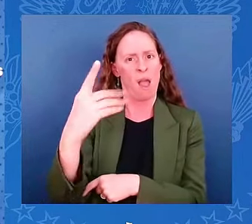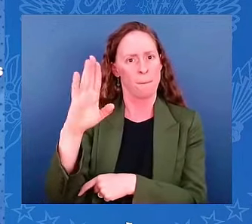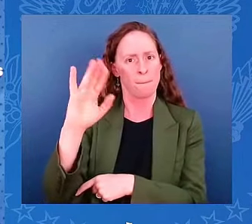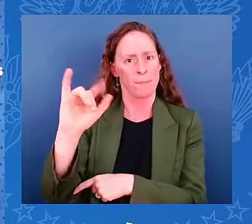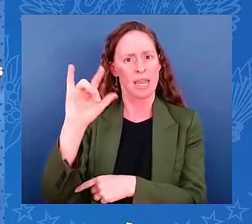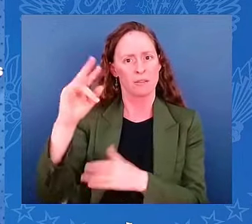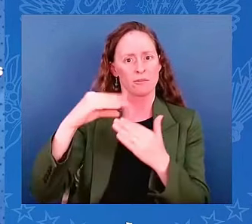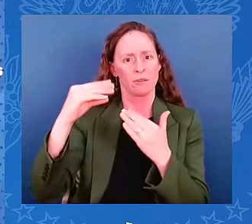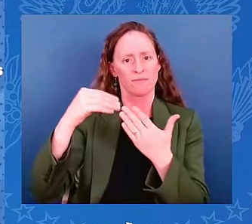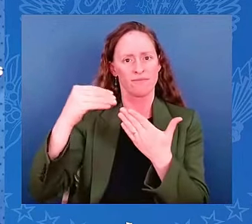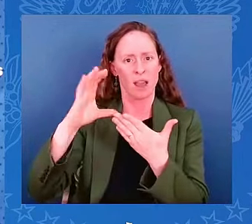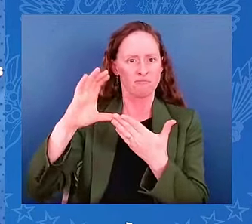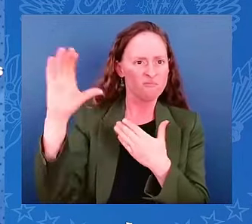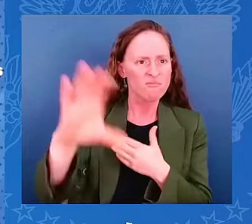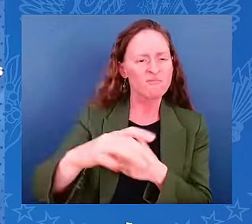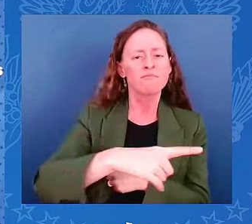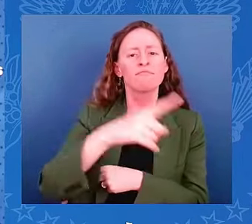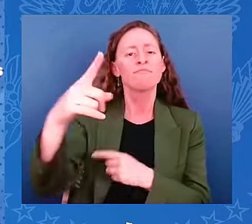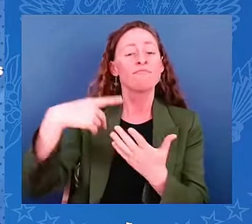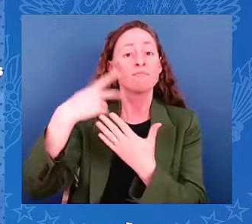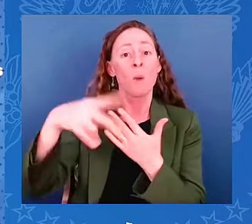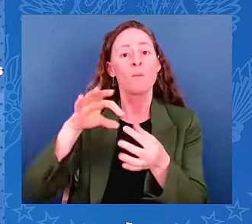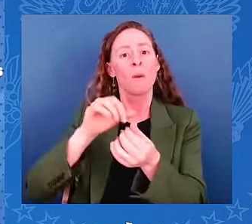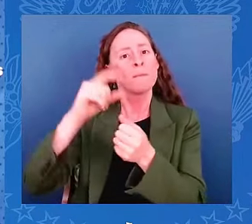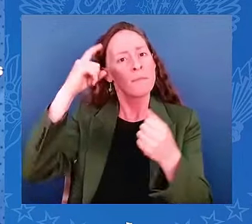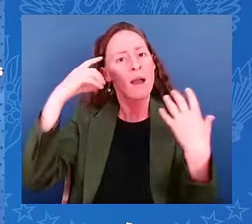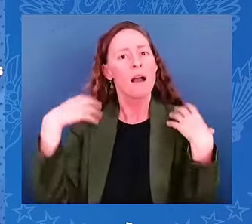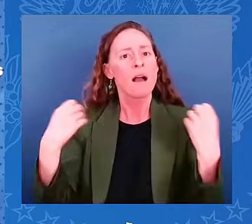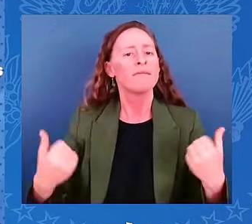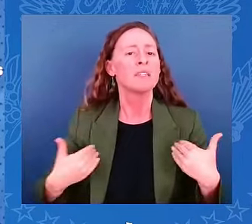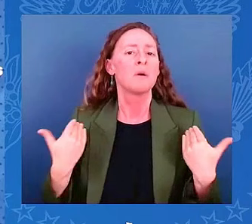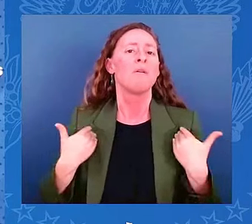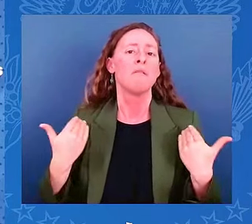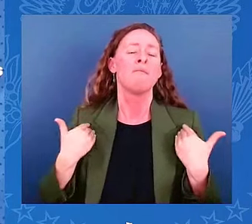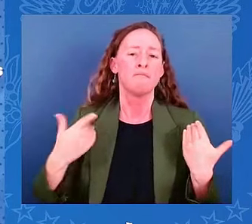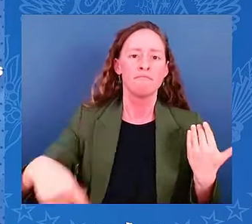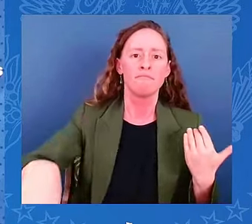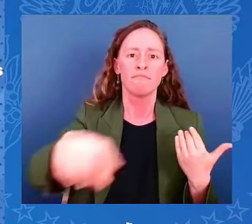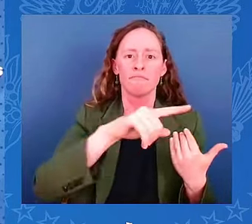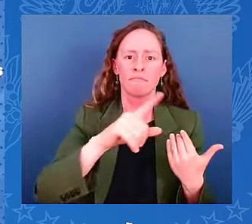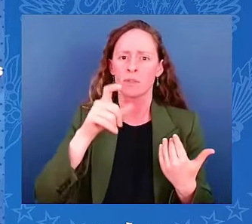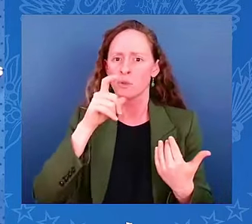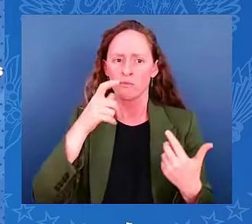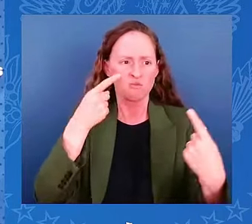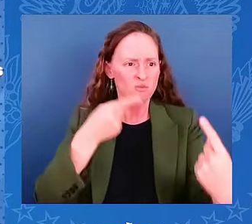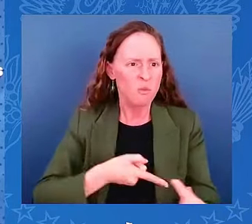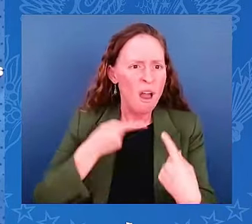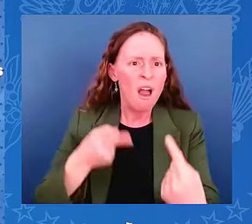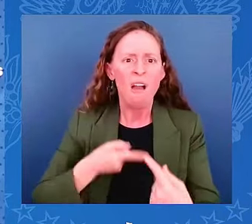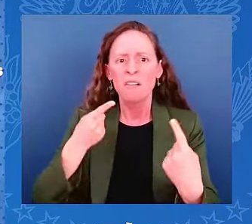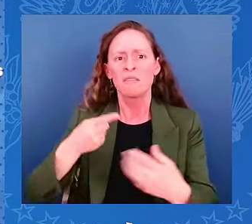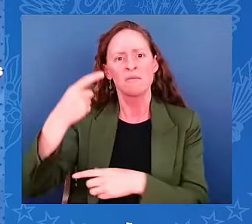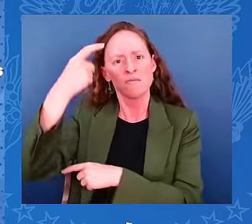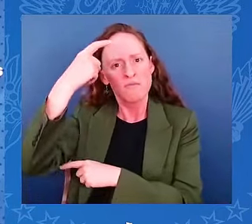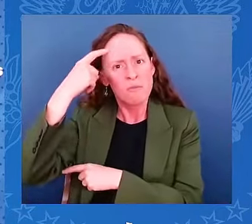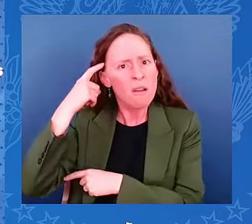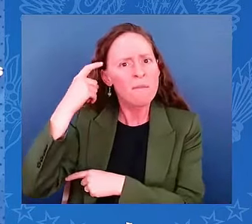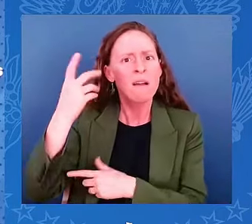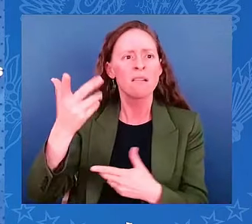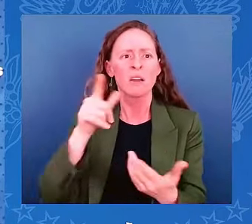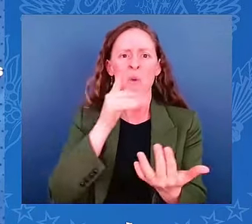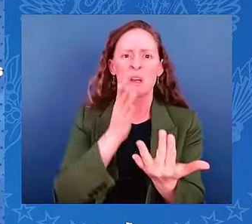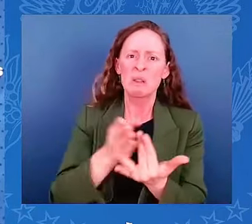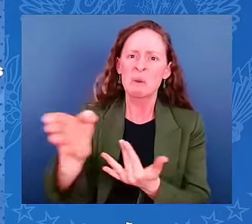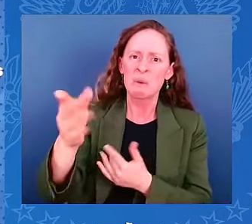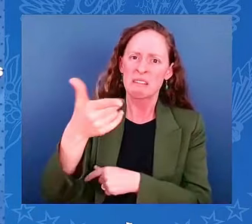Help them deal with grief and trauma resulting in gun violence. I've attended too many mass shootings. I've gone to too many schools across America